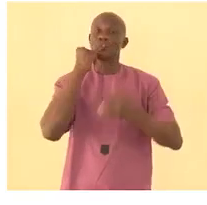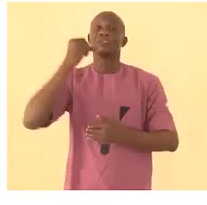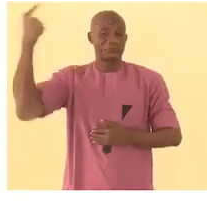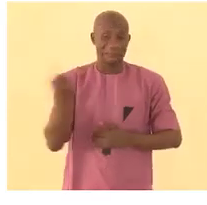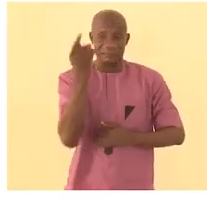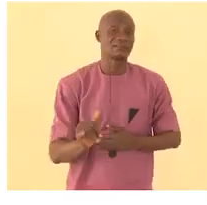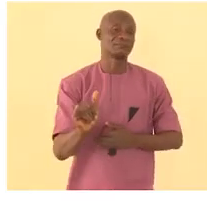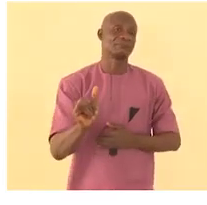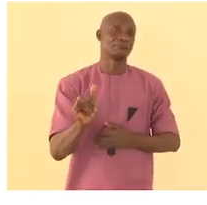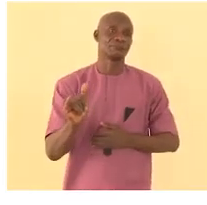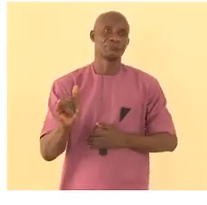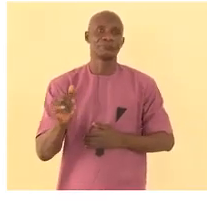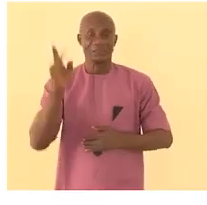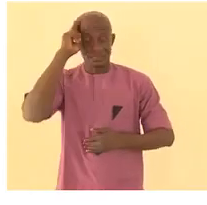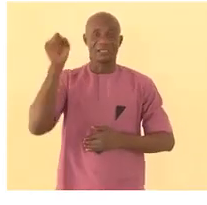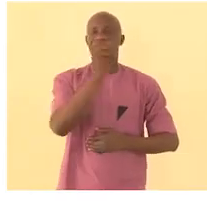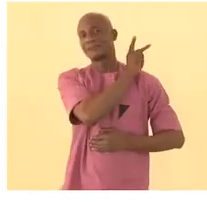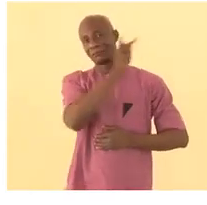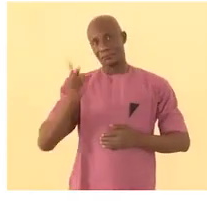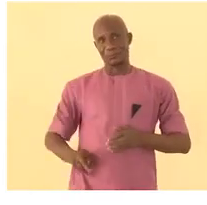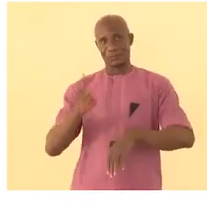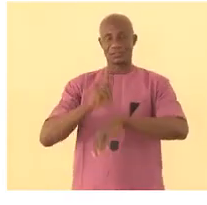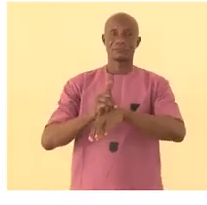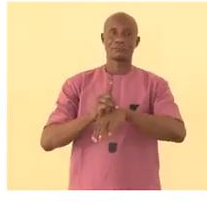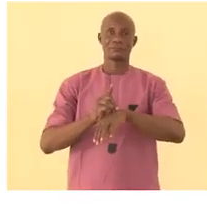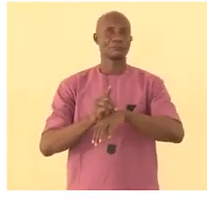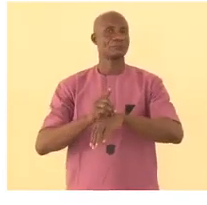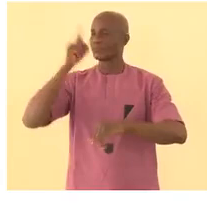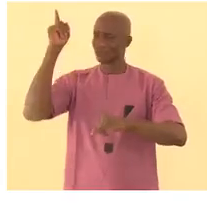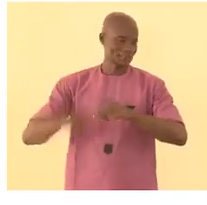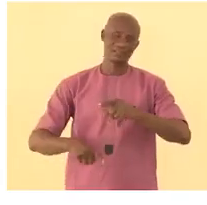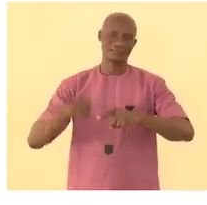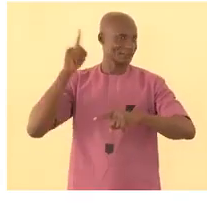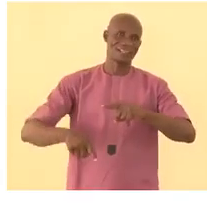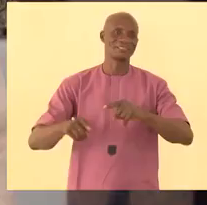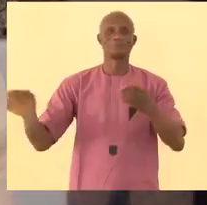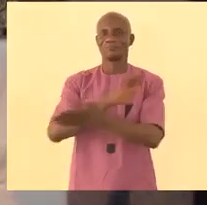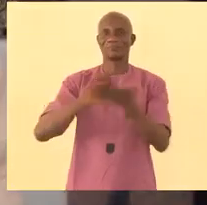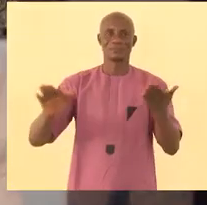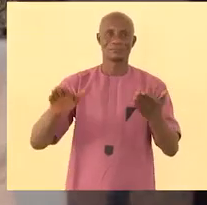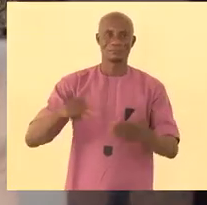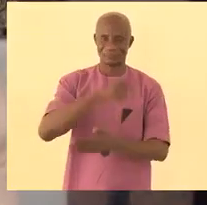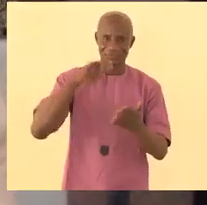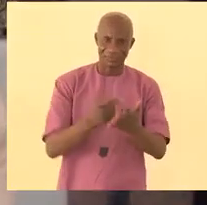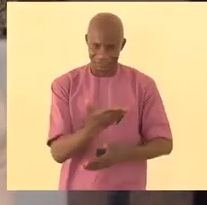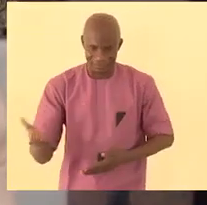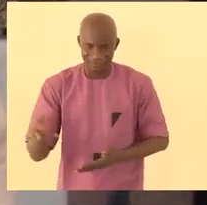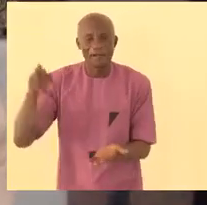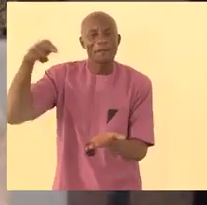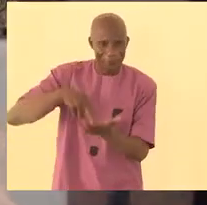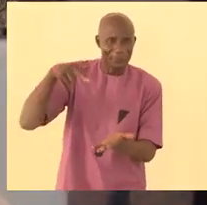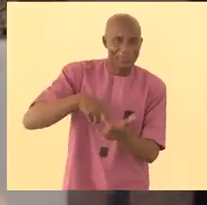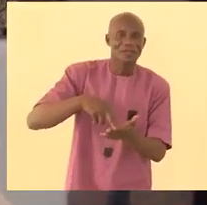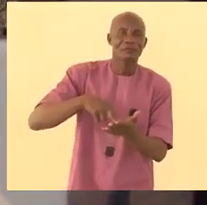is everlasting, and his kingdom cannot be destroyed." You see, these things are being